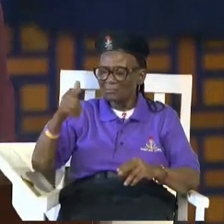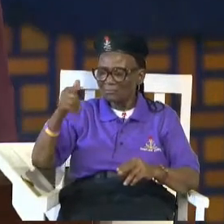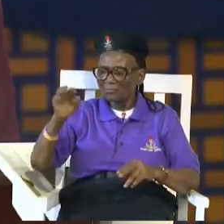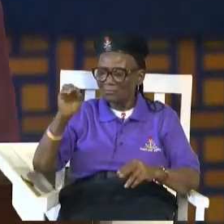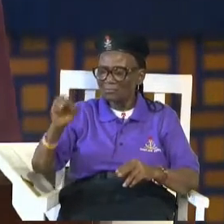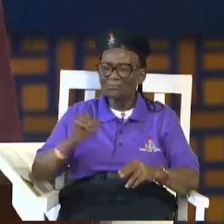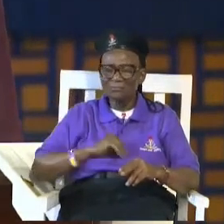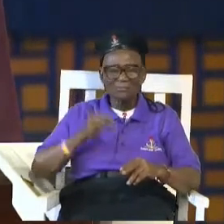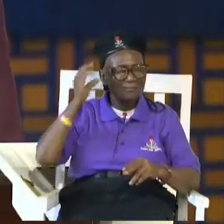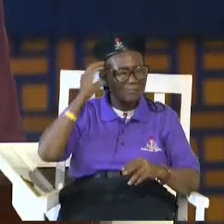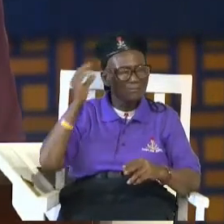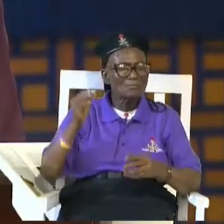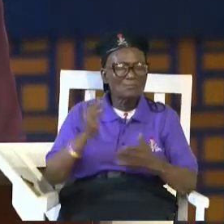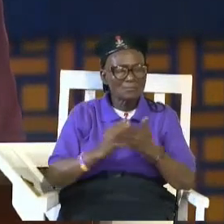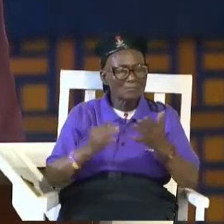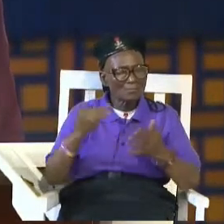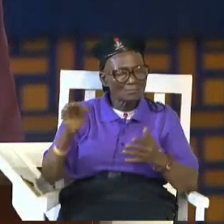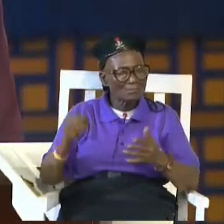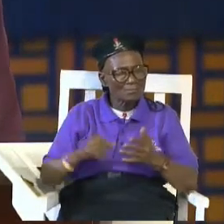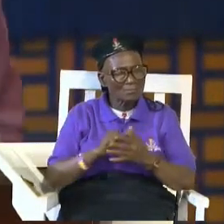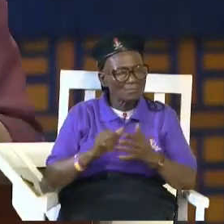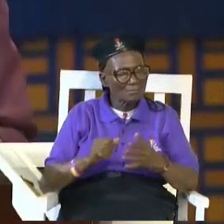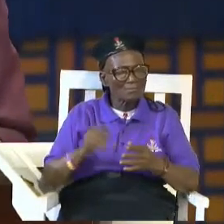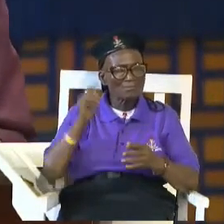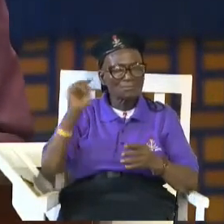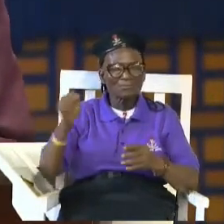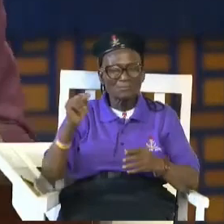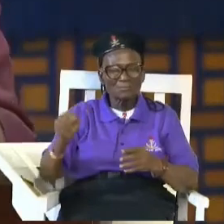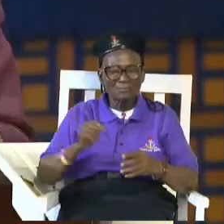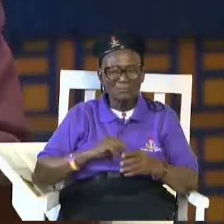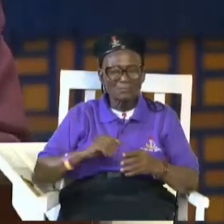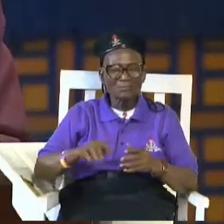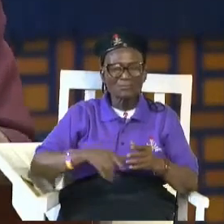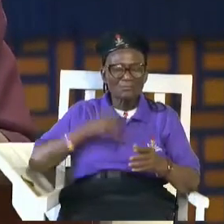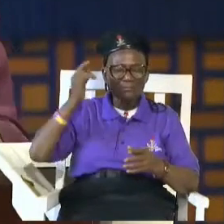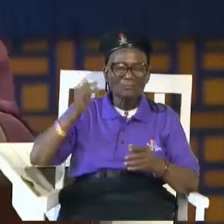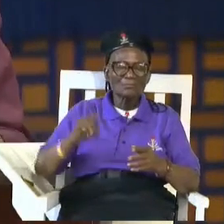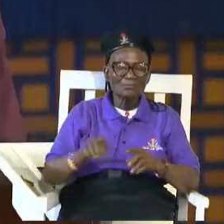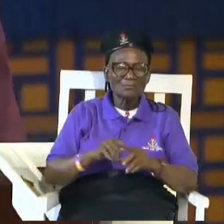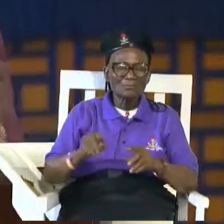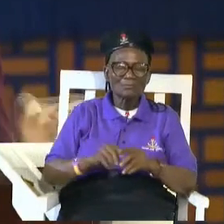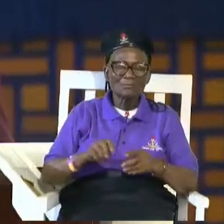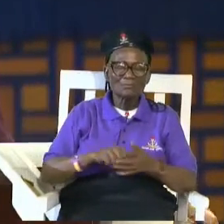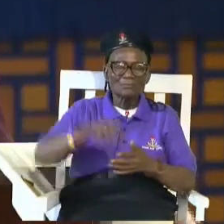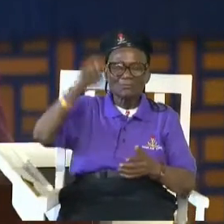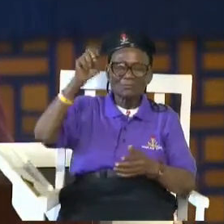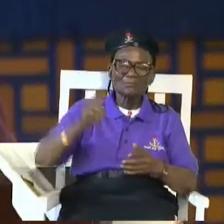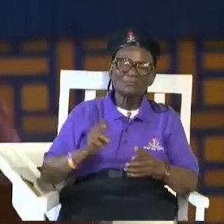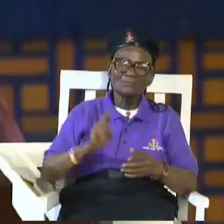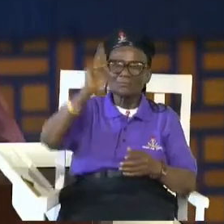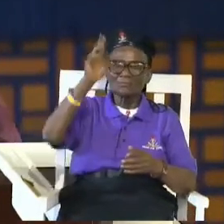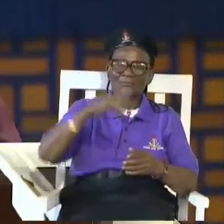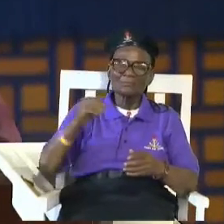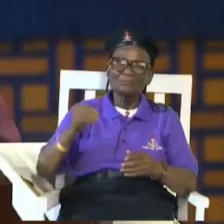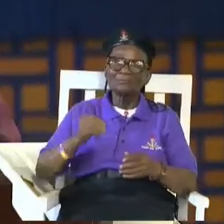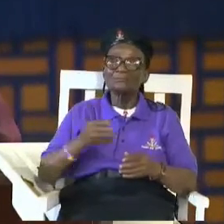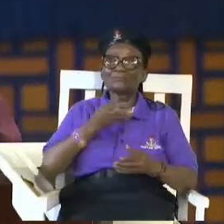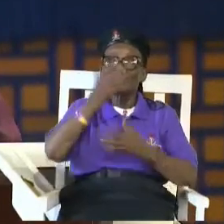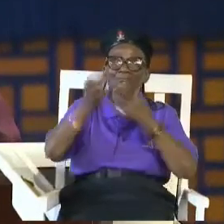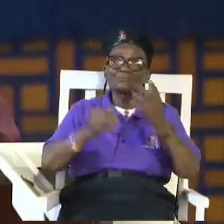When I hear some of these testimonies, I felt like jumping up and shouting hallelujah.